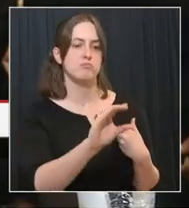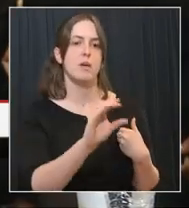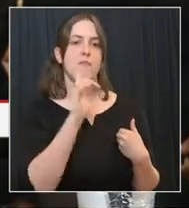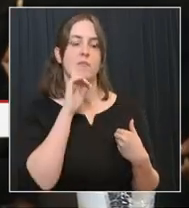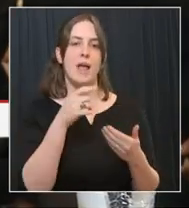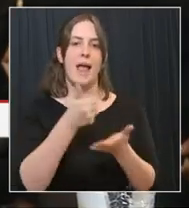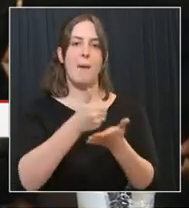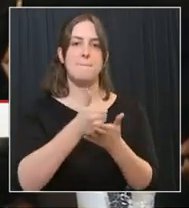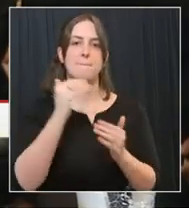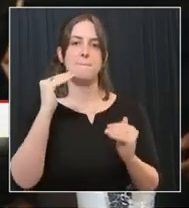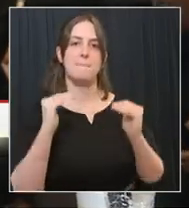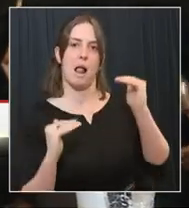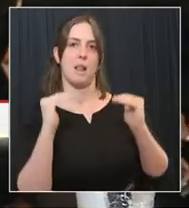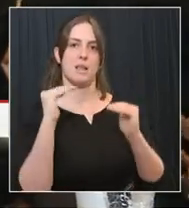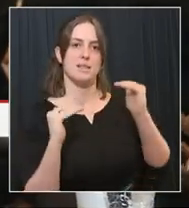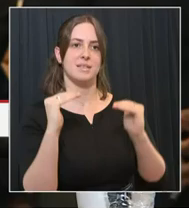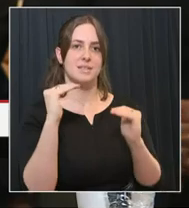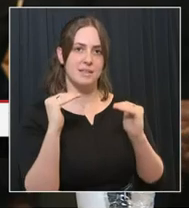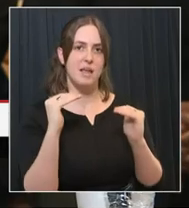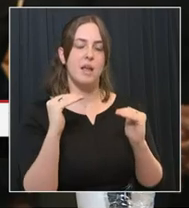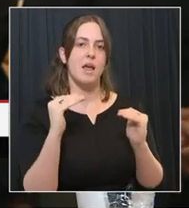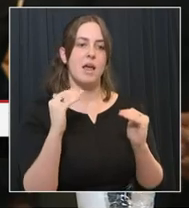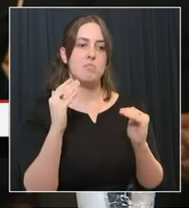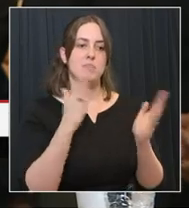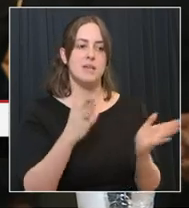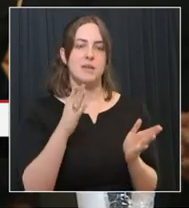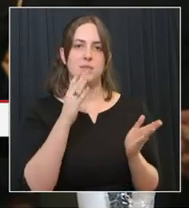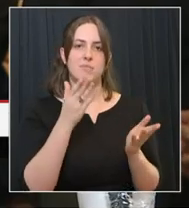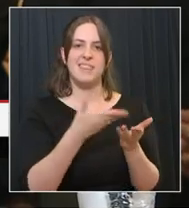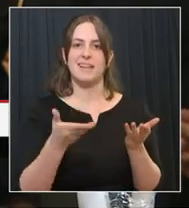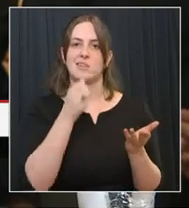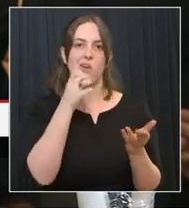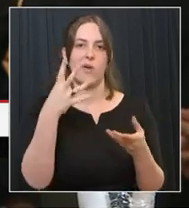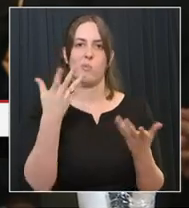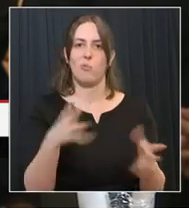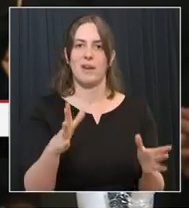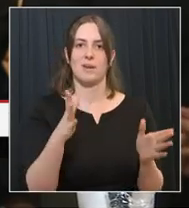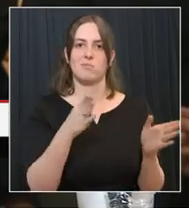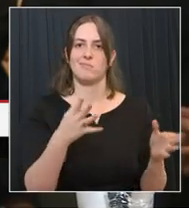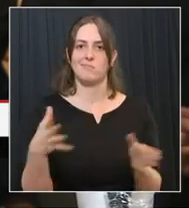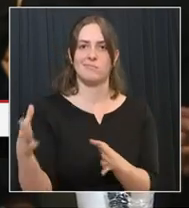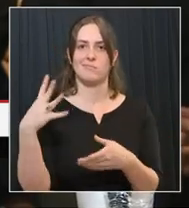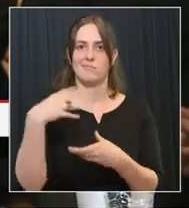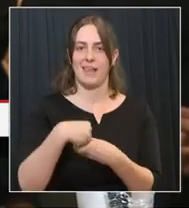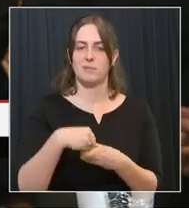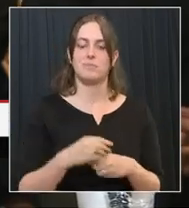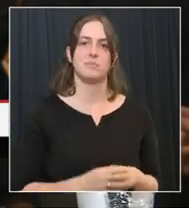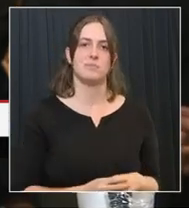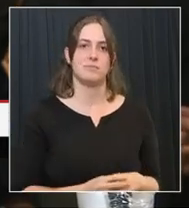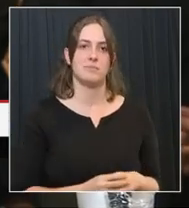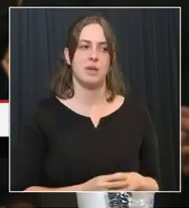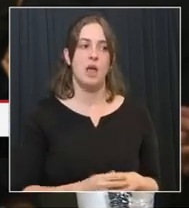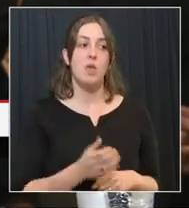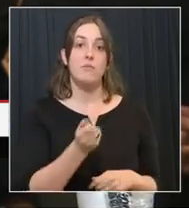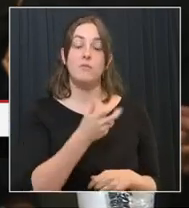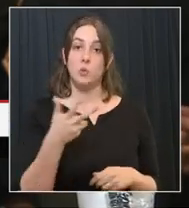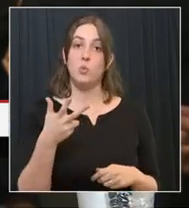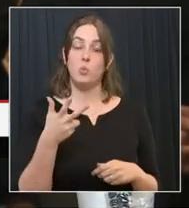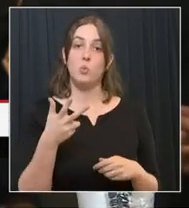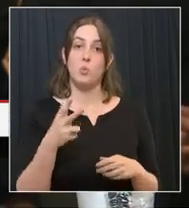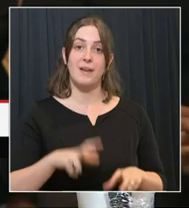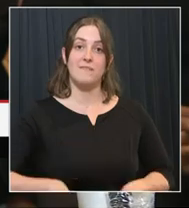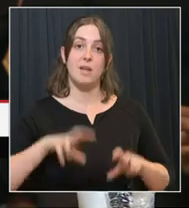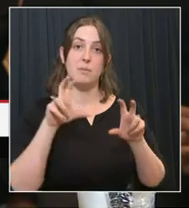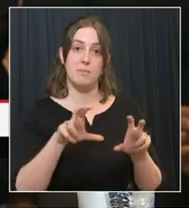that it's not in the financial plan, it's not in the budget. There was at least a couple of investments that this